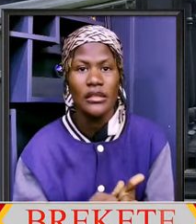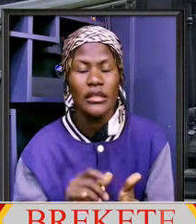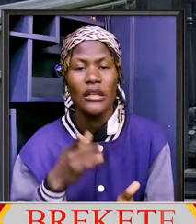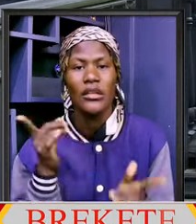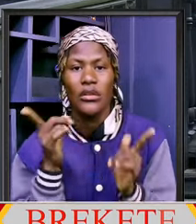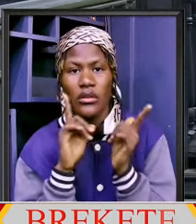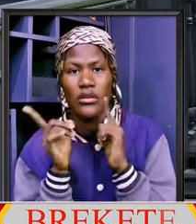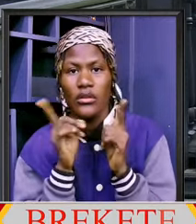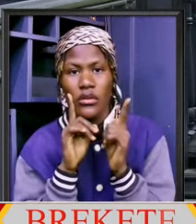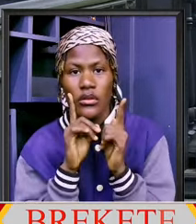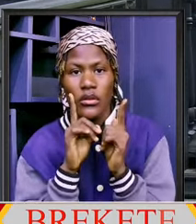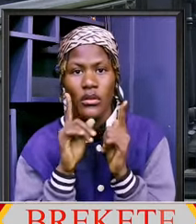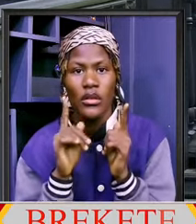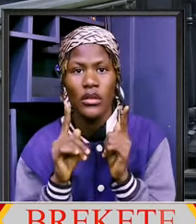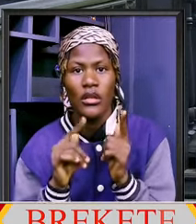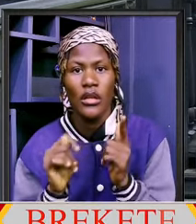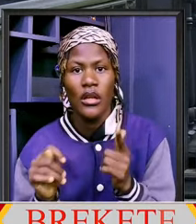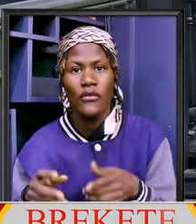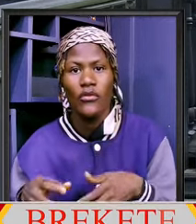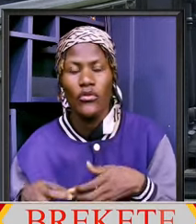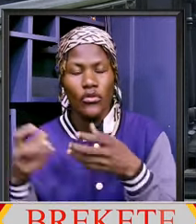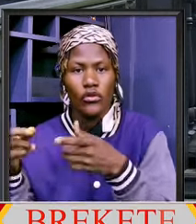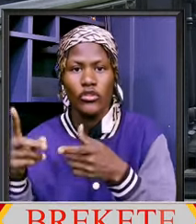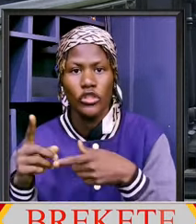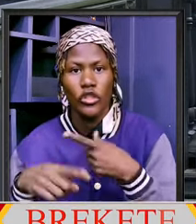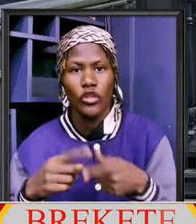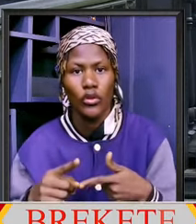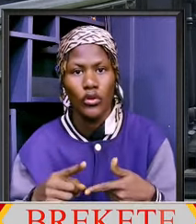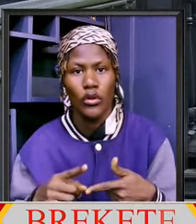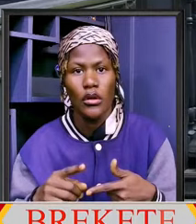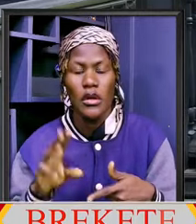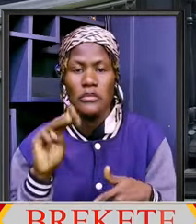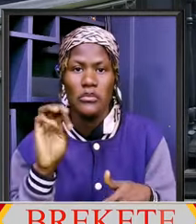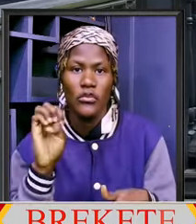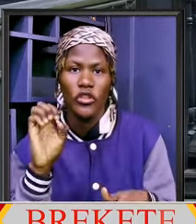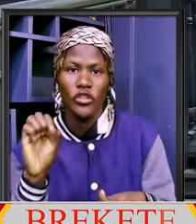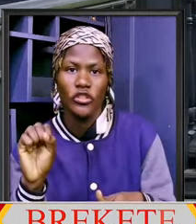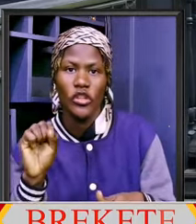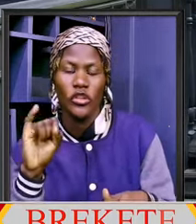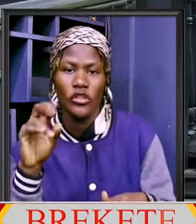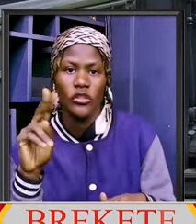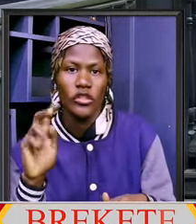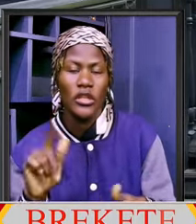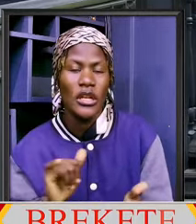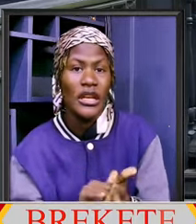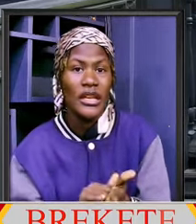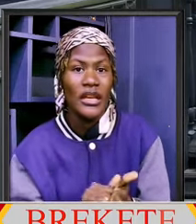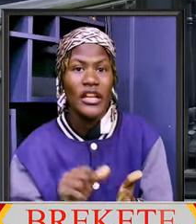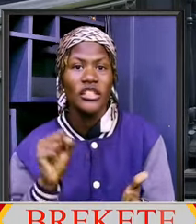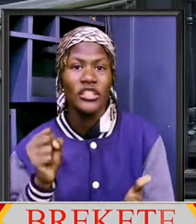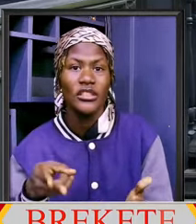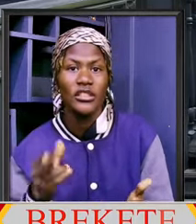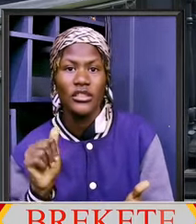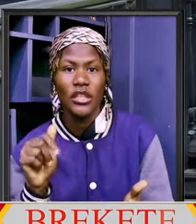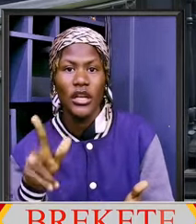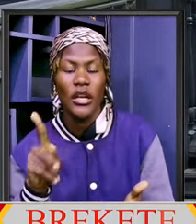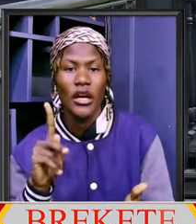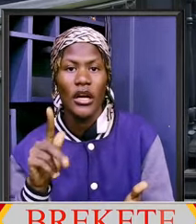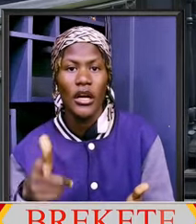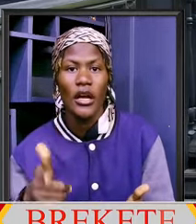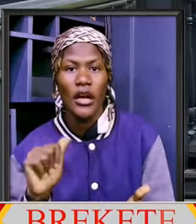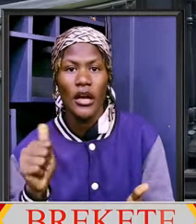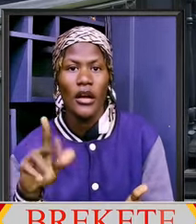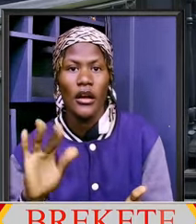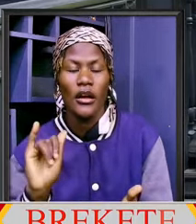talk, they don't rush go. Machines, where Shagari buy, brand